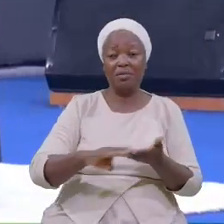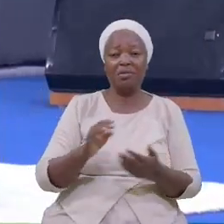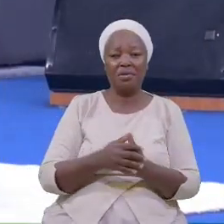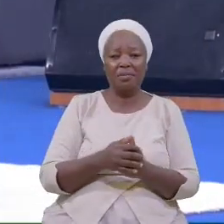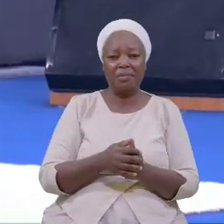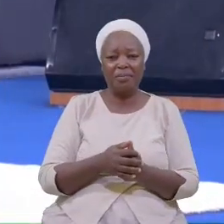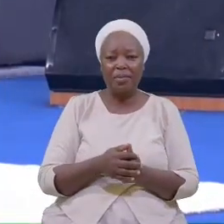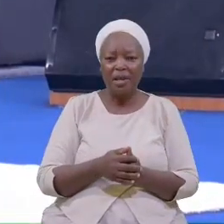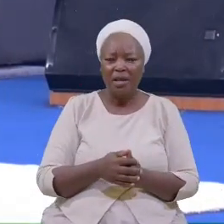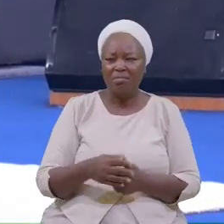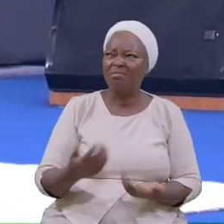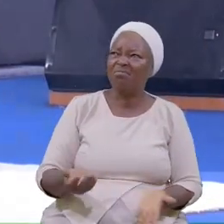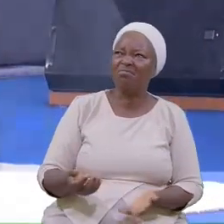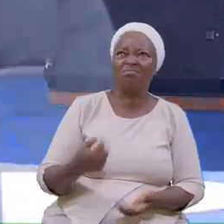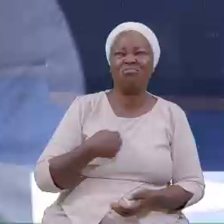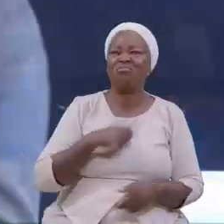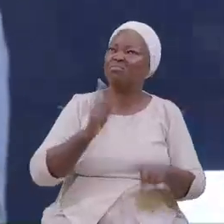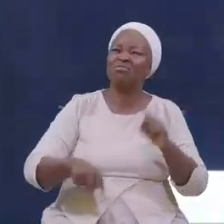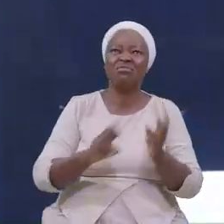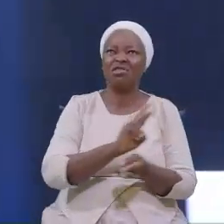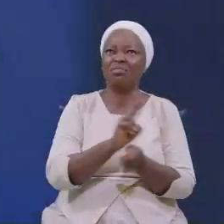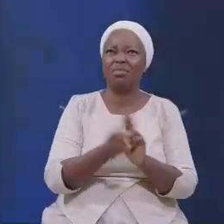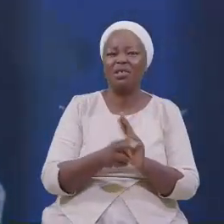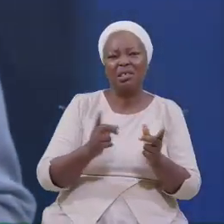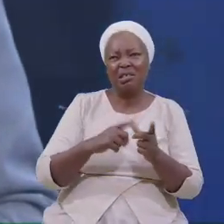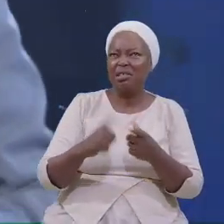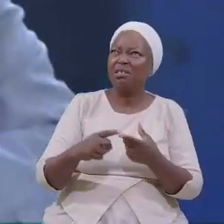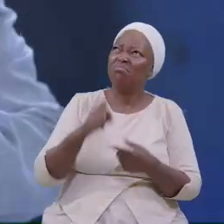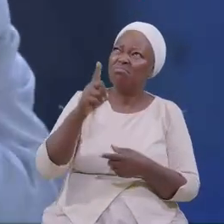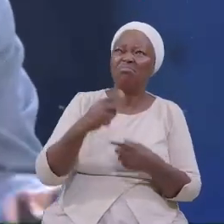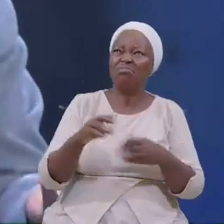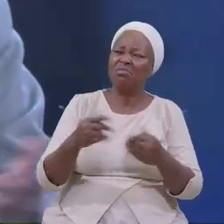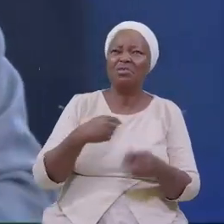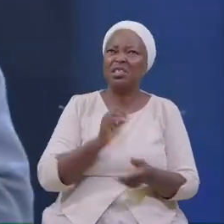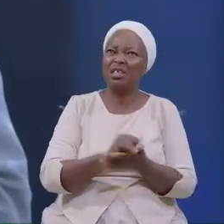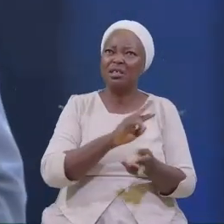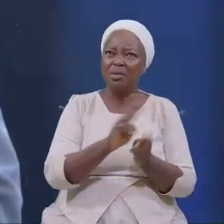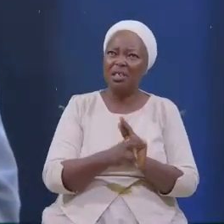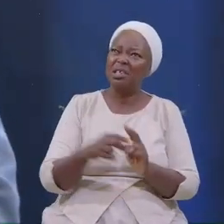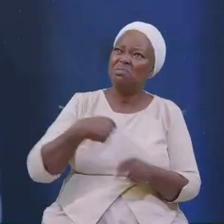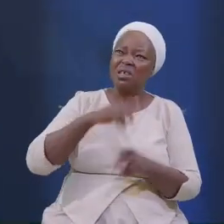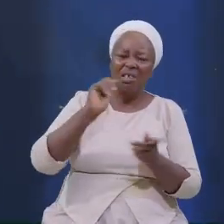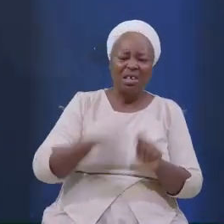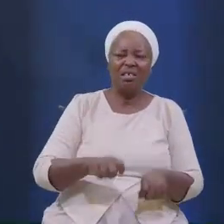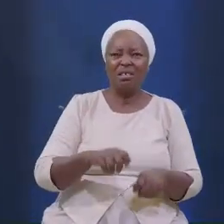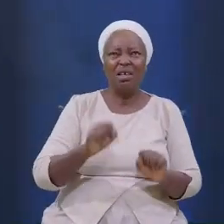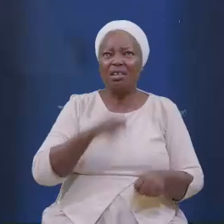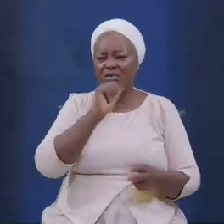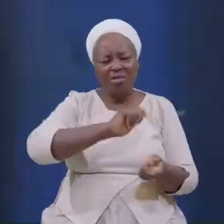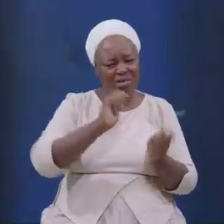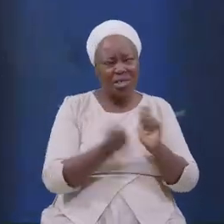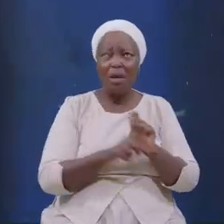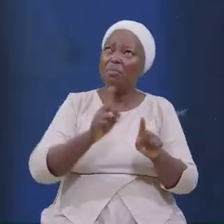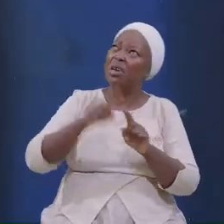I cannot repent, and then he gives me repentance. I cannot change, he gives me